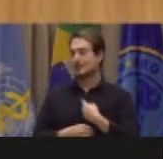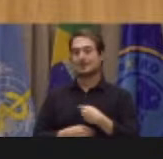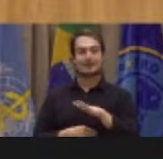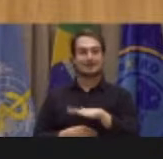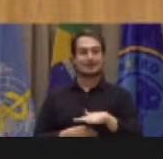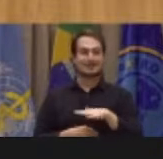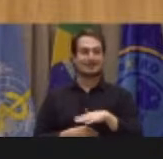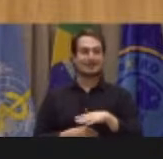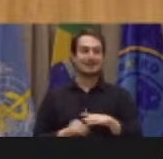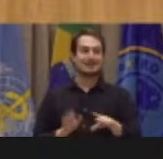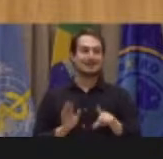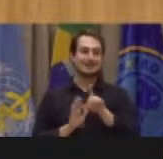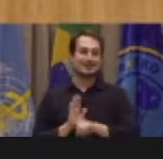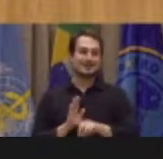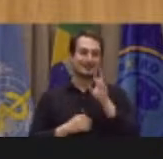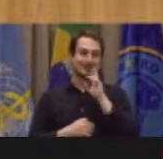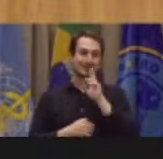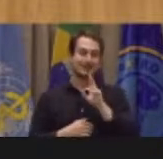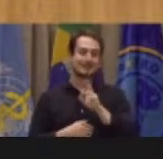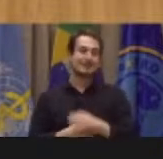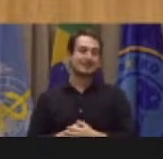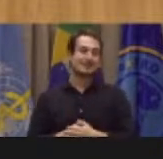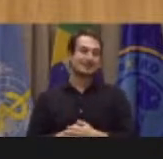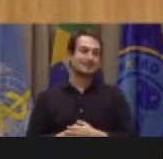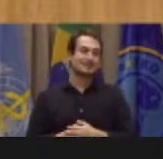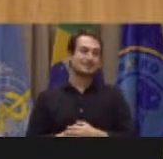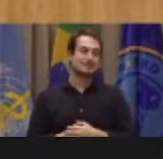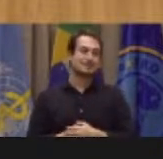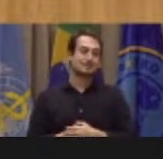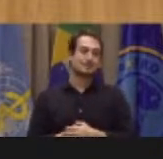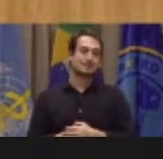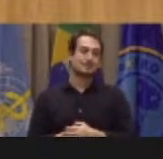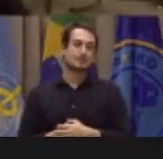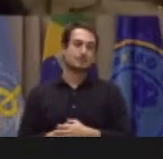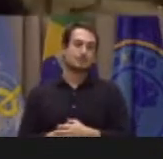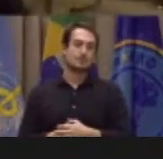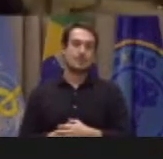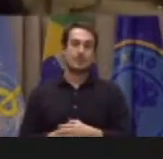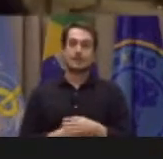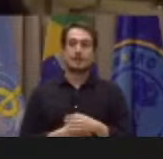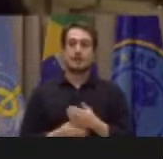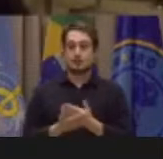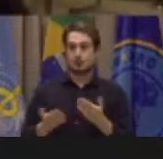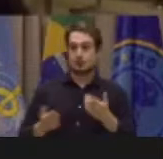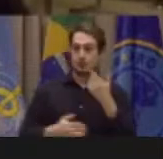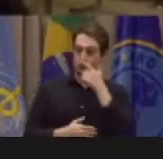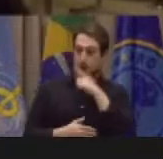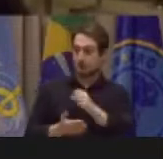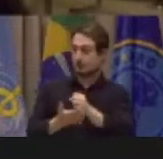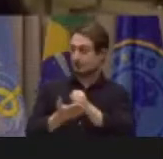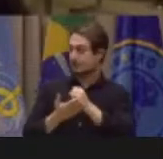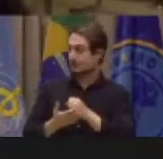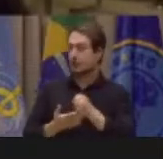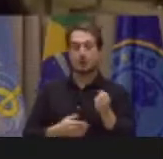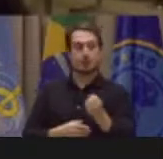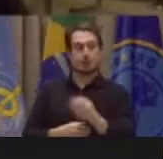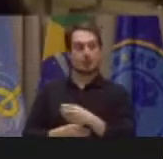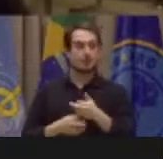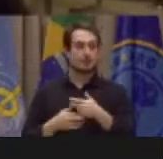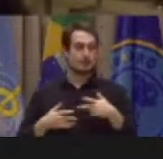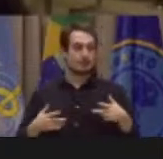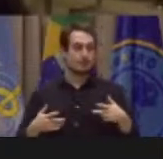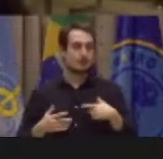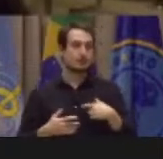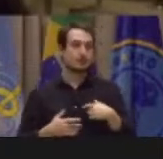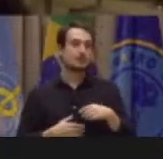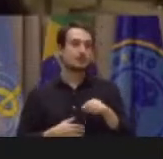EBSER was mentioned many times, so I have the right to respond. I'm joking. But we could bring some